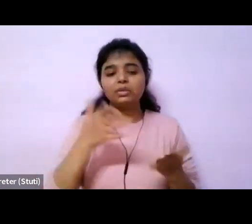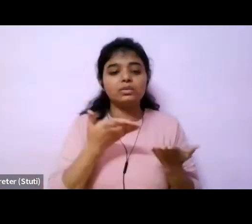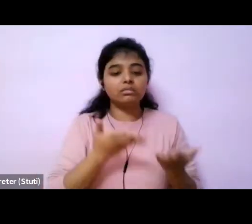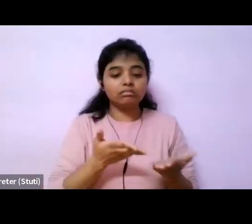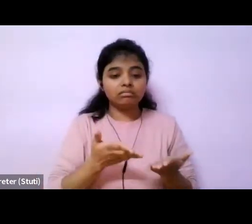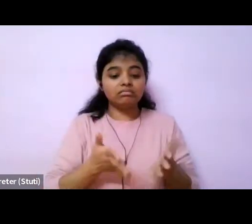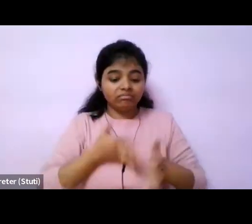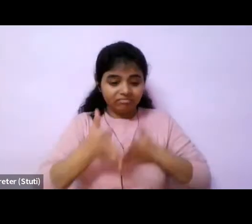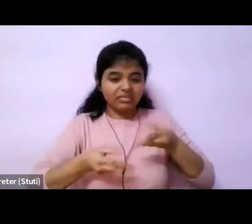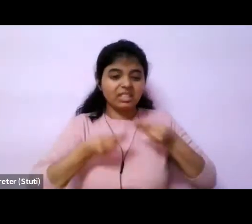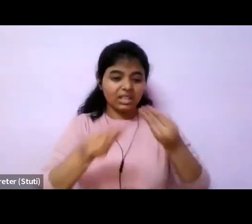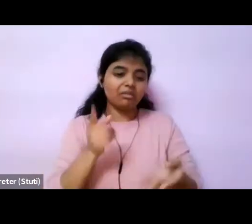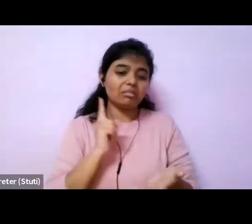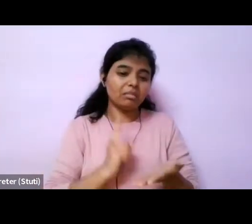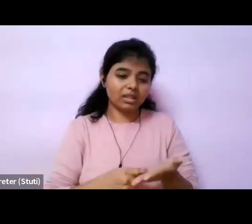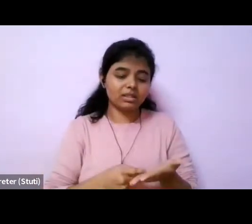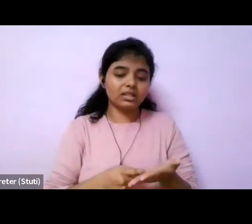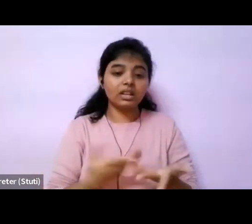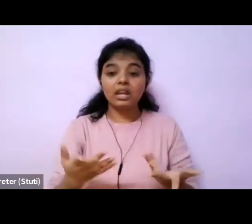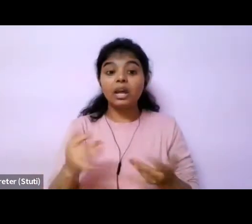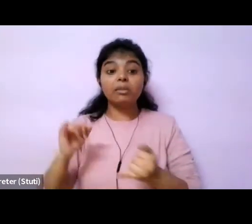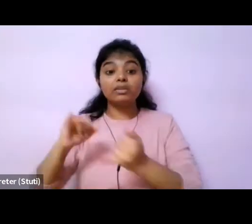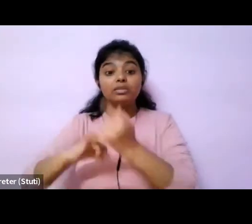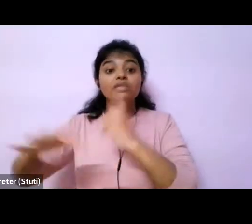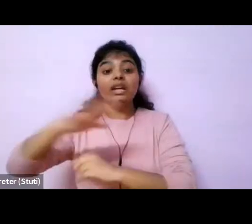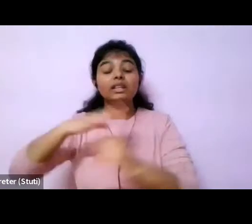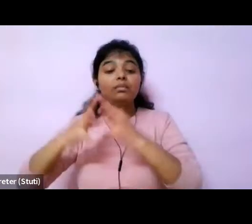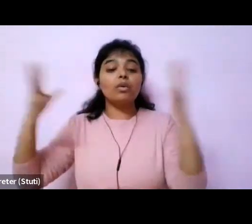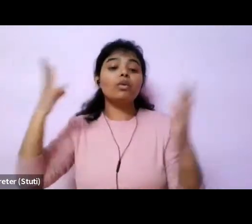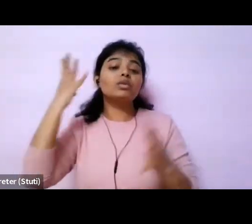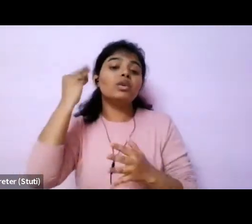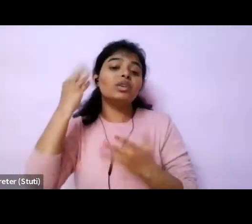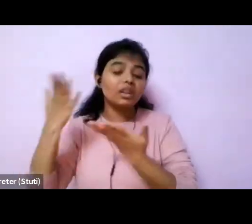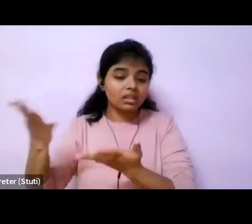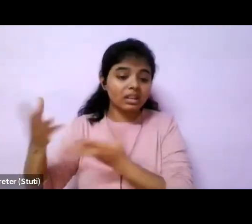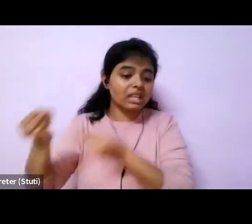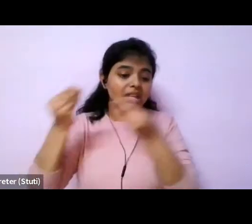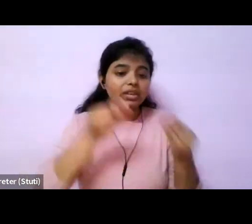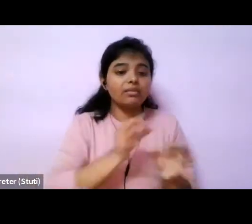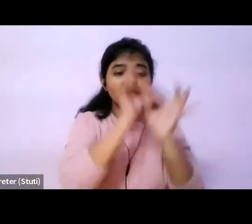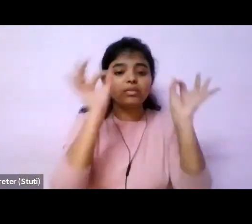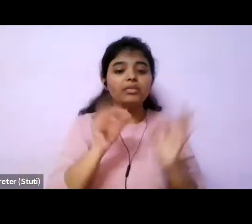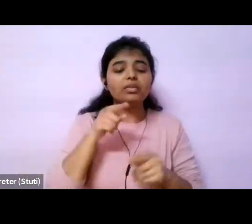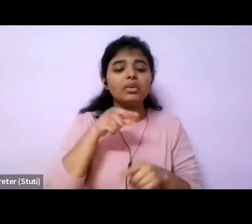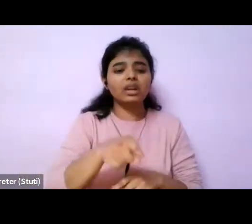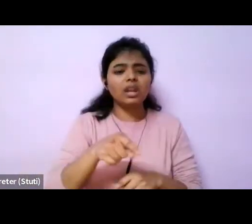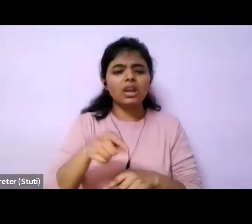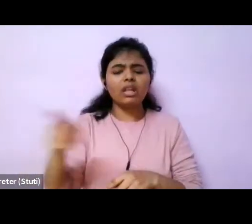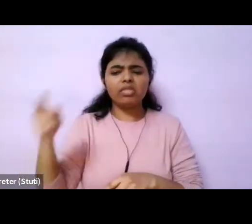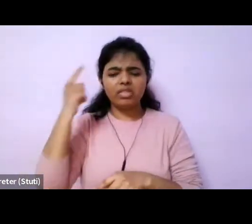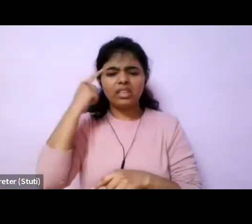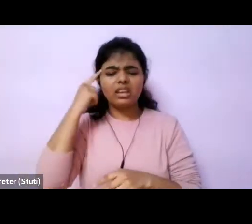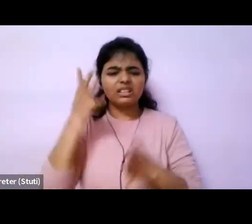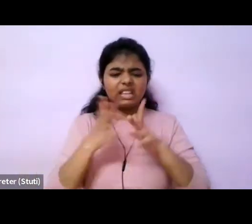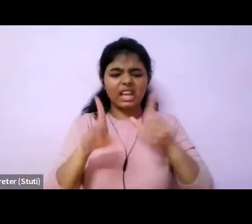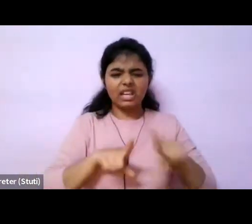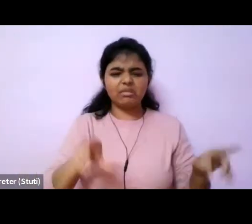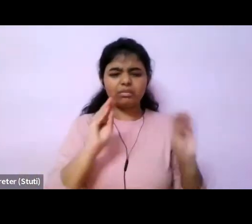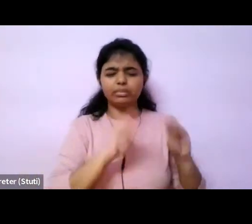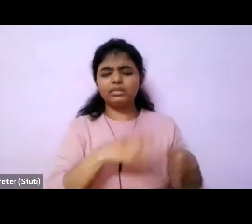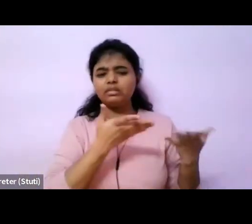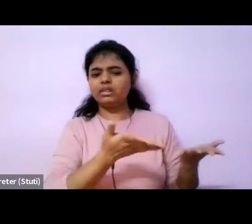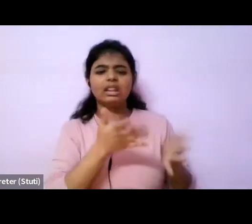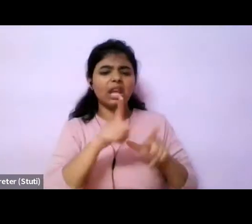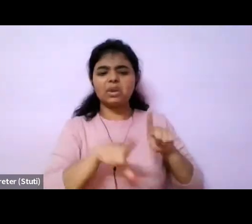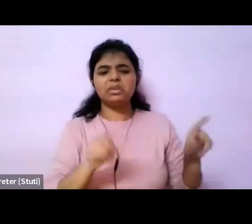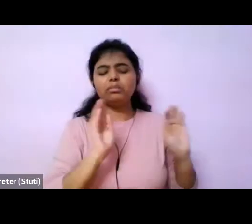them acceptable to the majority ableist culture. Thereby, such a society breeds disavowal of deafness.